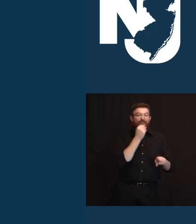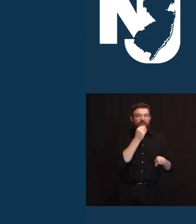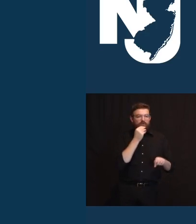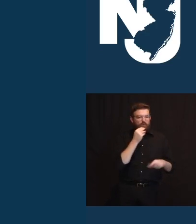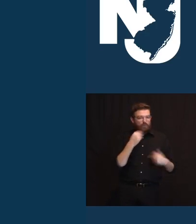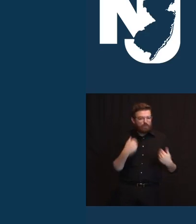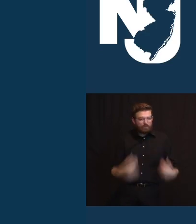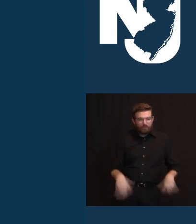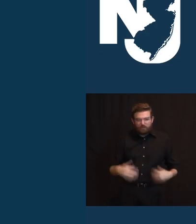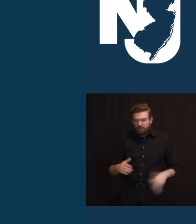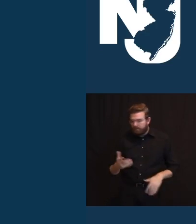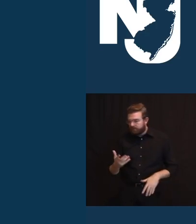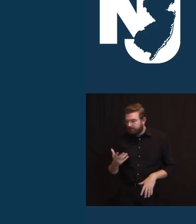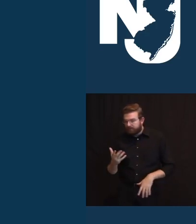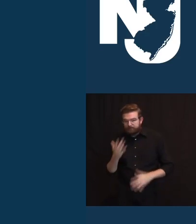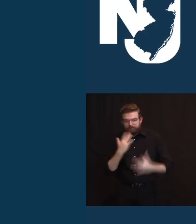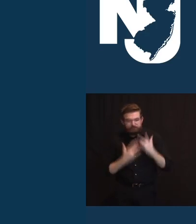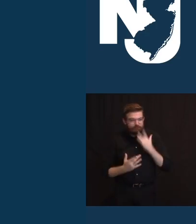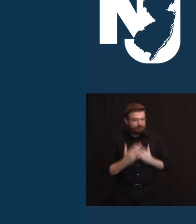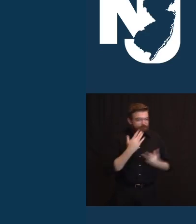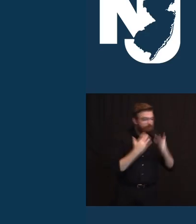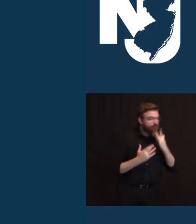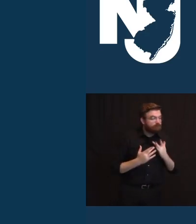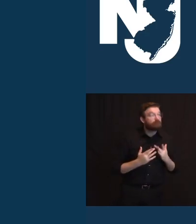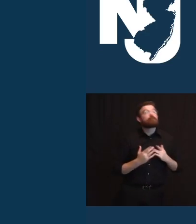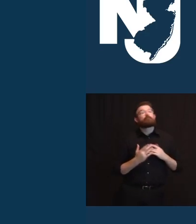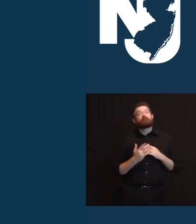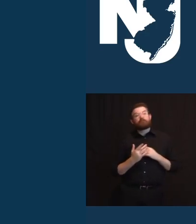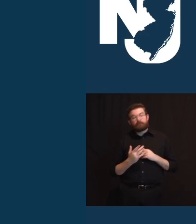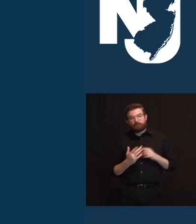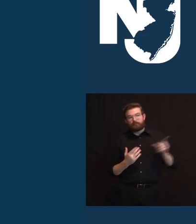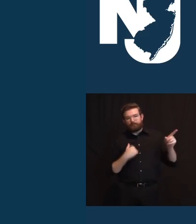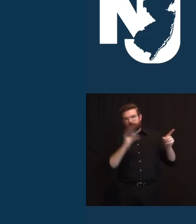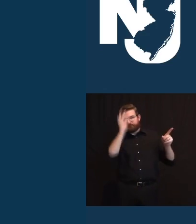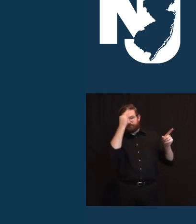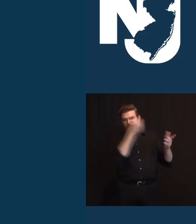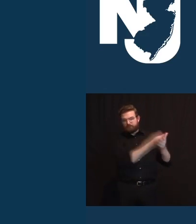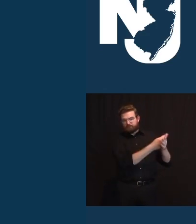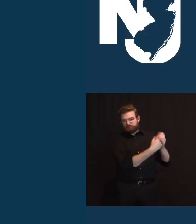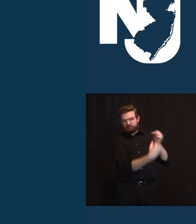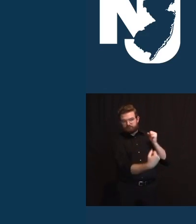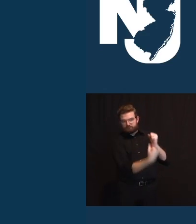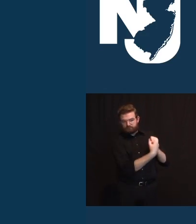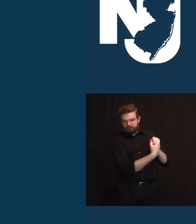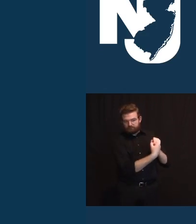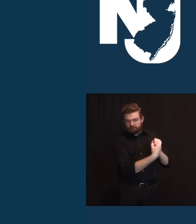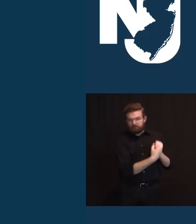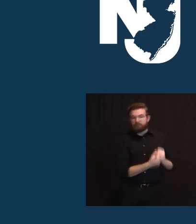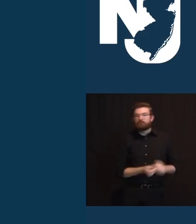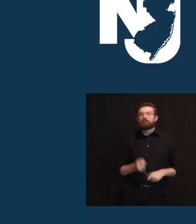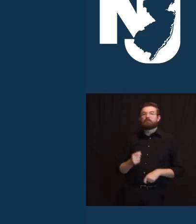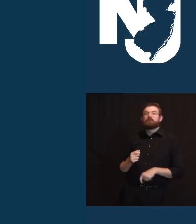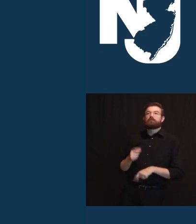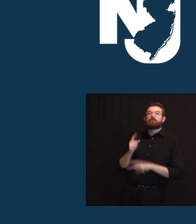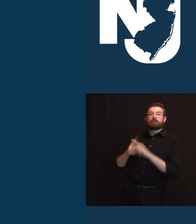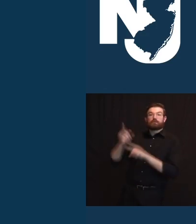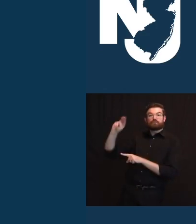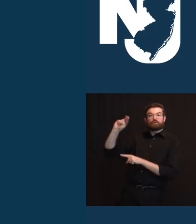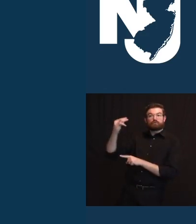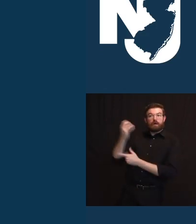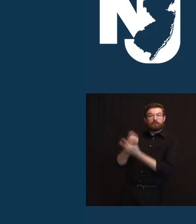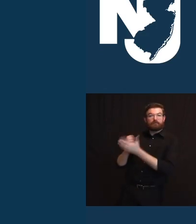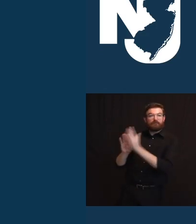addition to federal assistance, Carl and Susan also applied to the New Jersey Economic Development Authority and received a total of $15,000